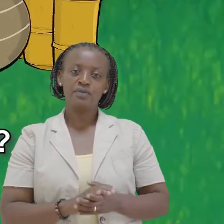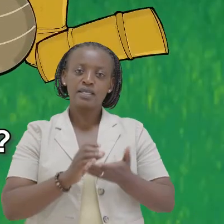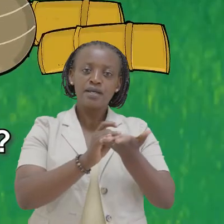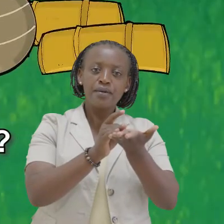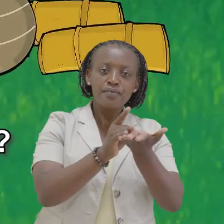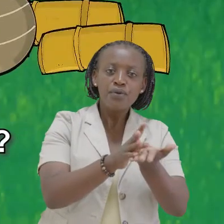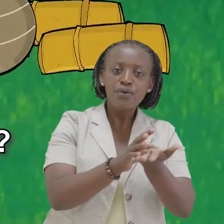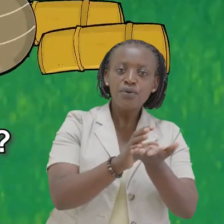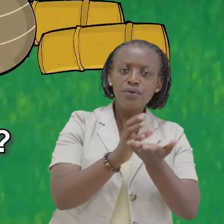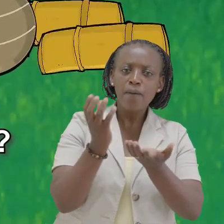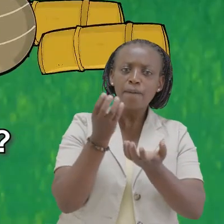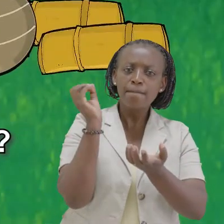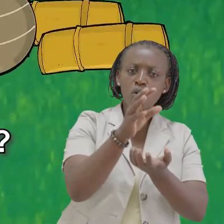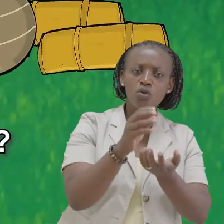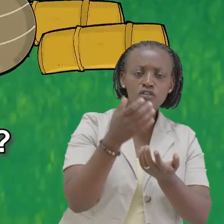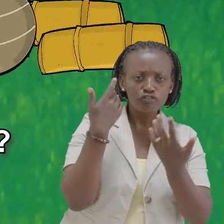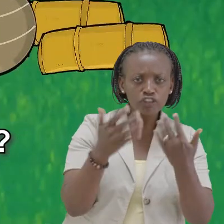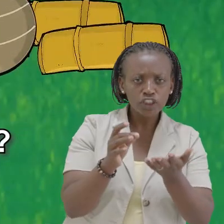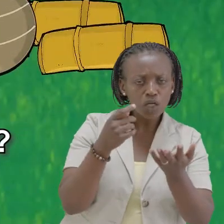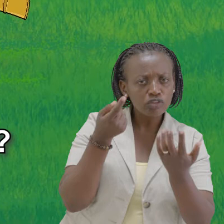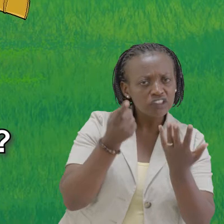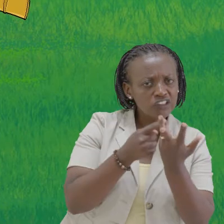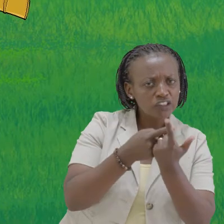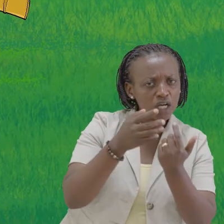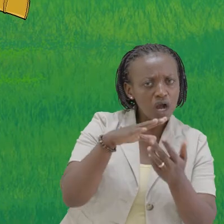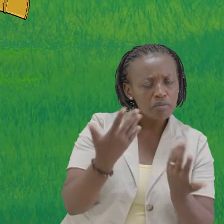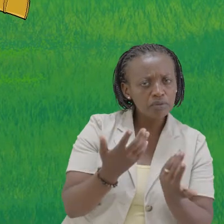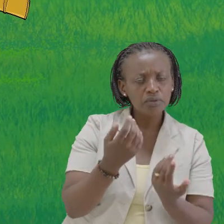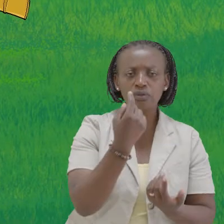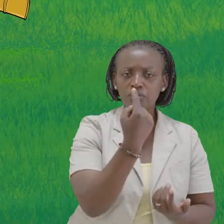Nice shot, Ganza. Can you tell us your score?